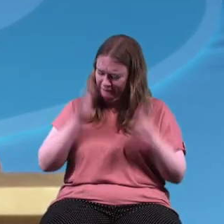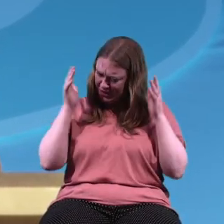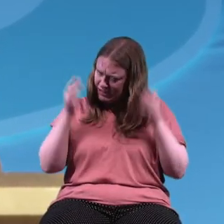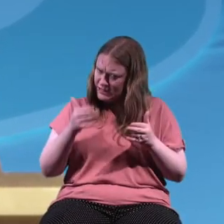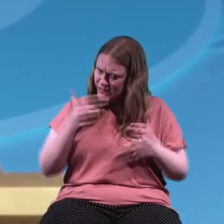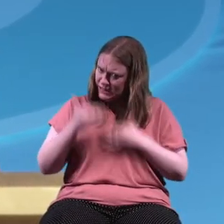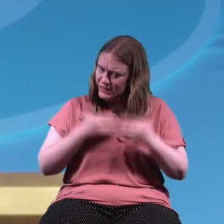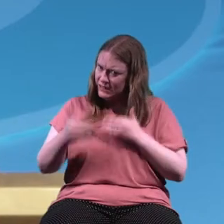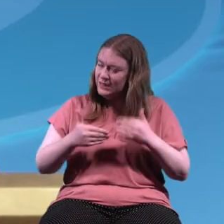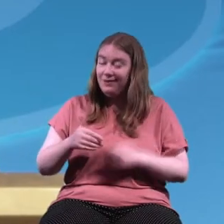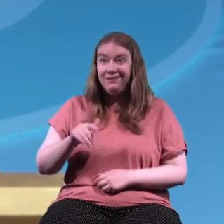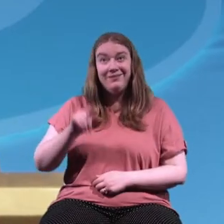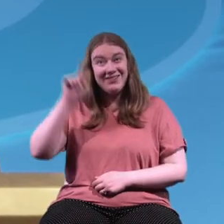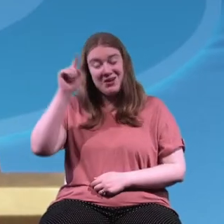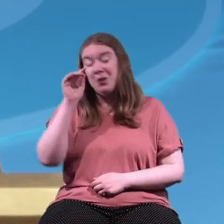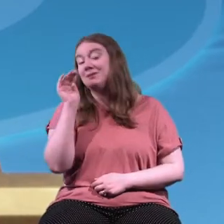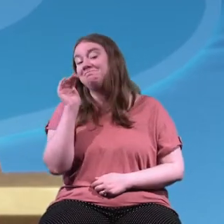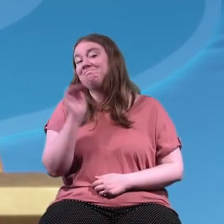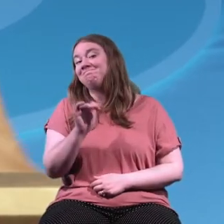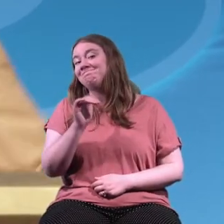And tonight, God says to you, Brian,